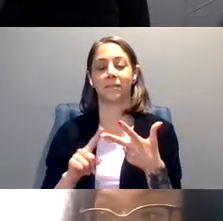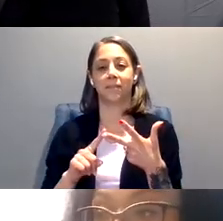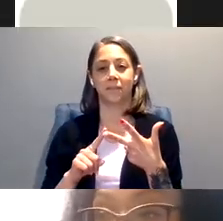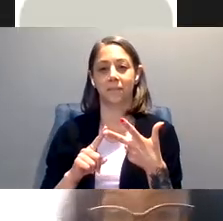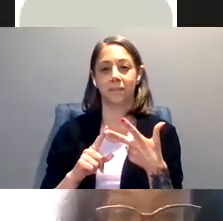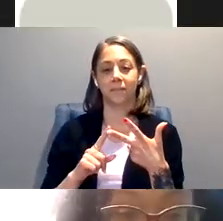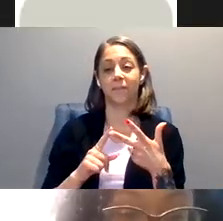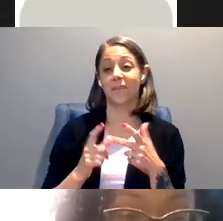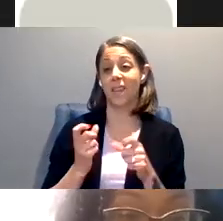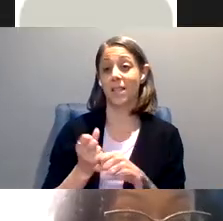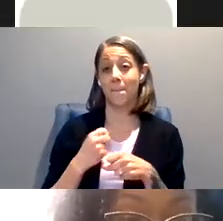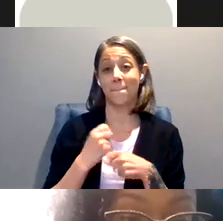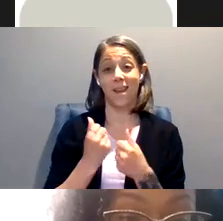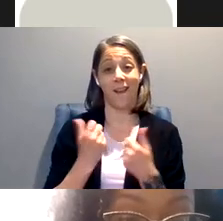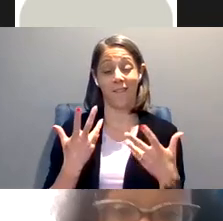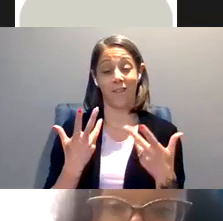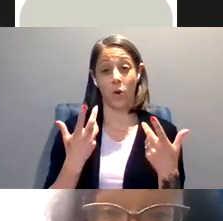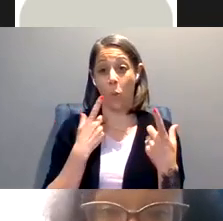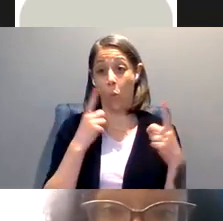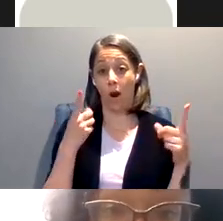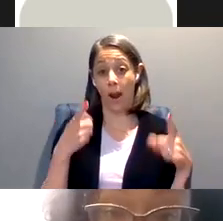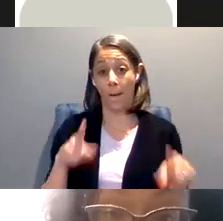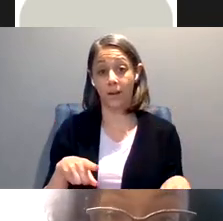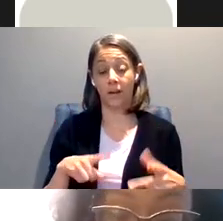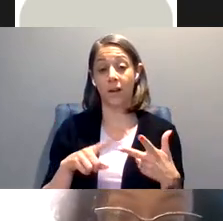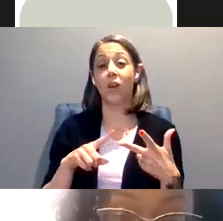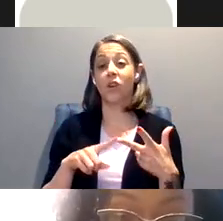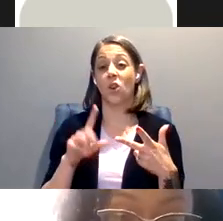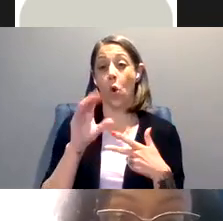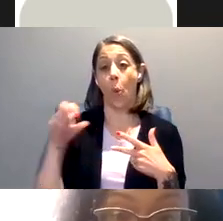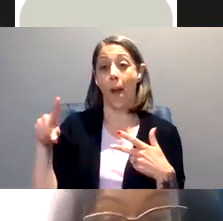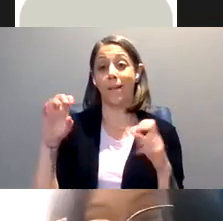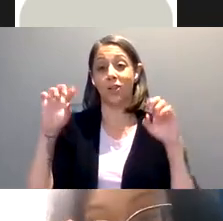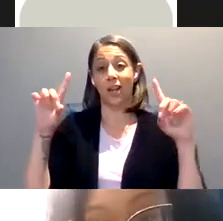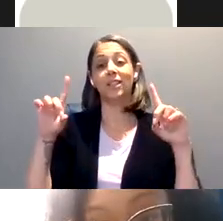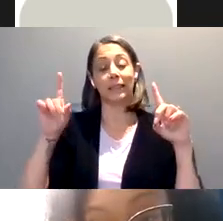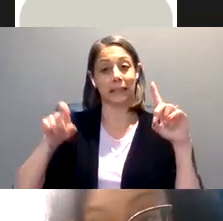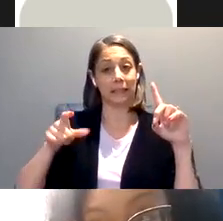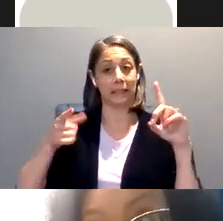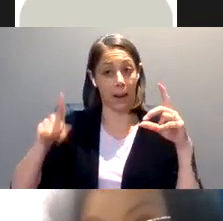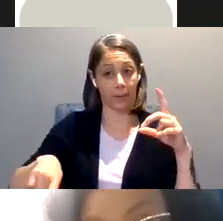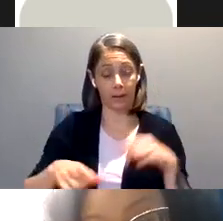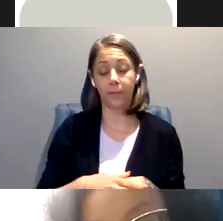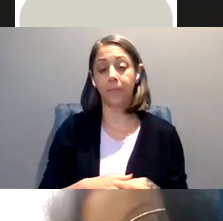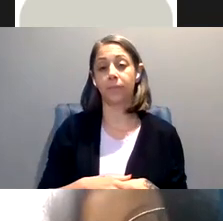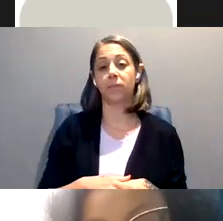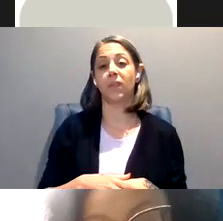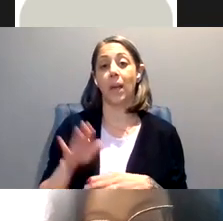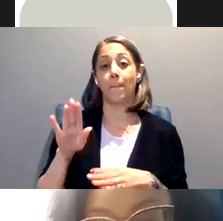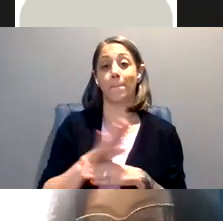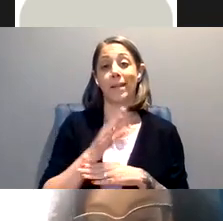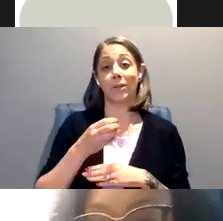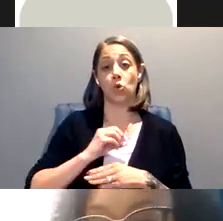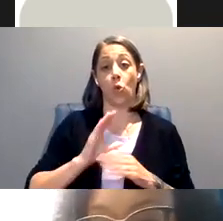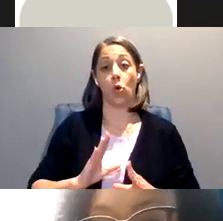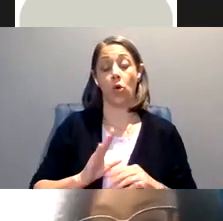make everything work and happen, some initial co-op education will happen, so that business owner is